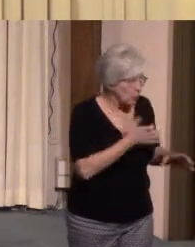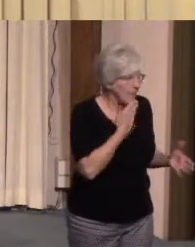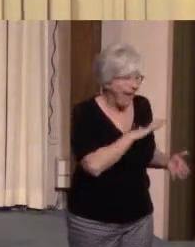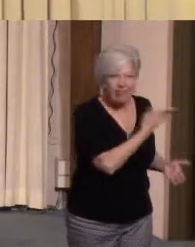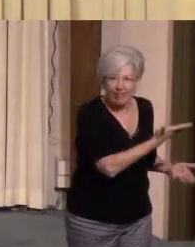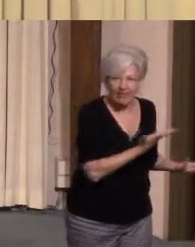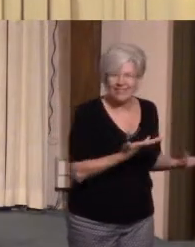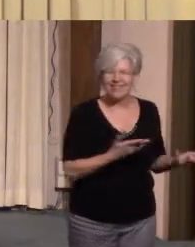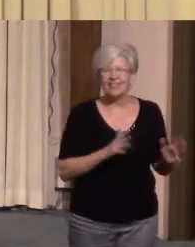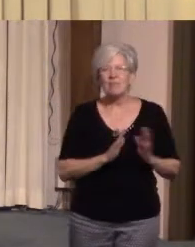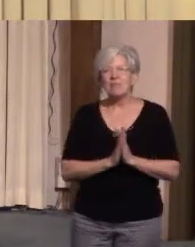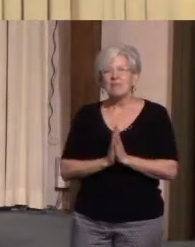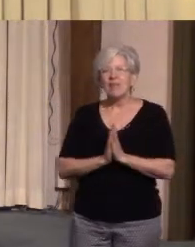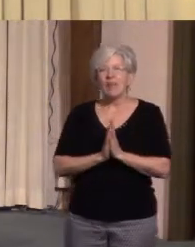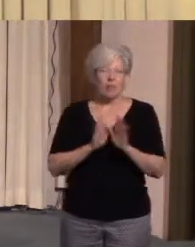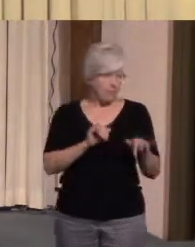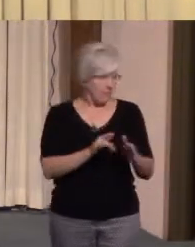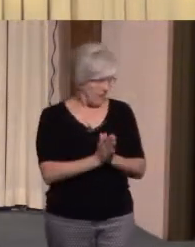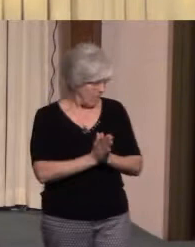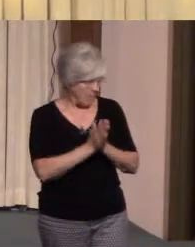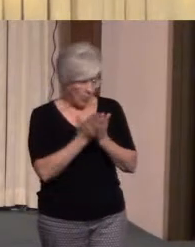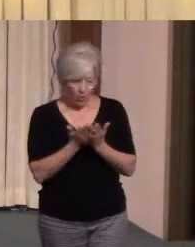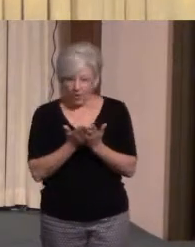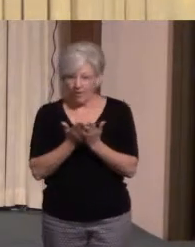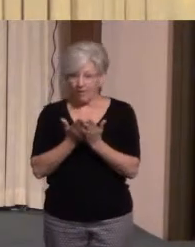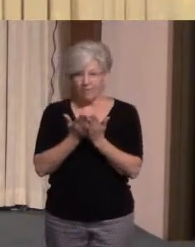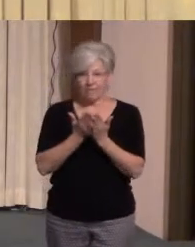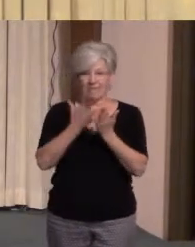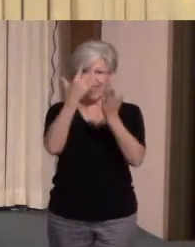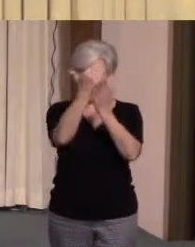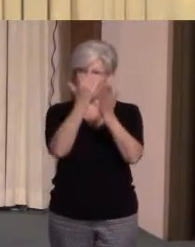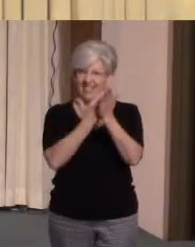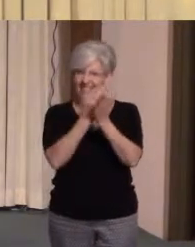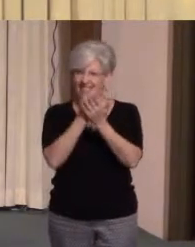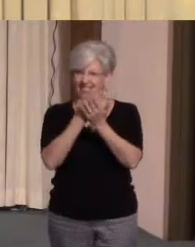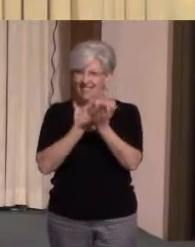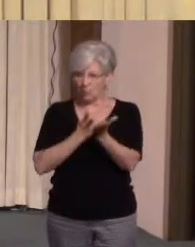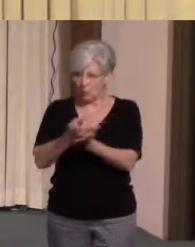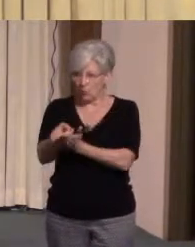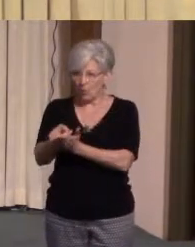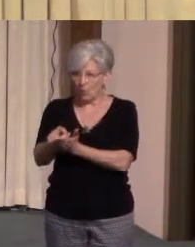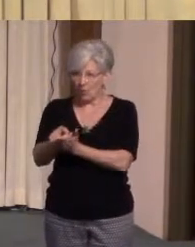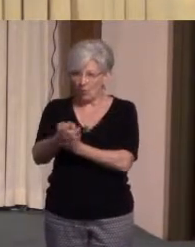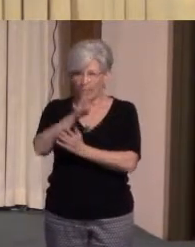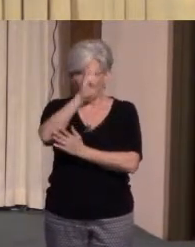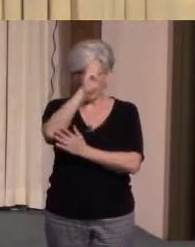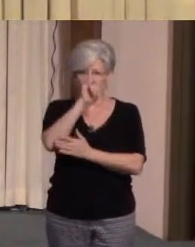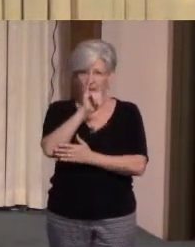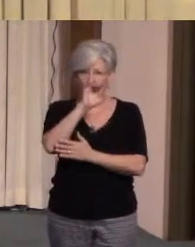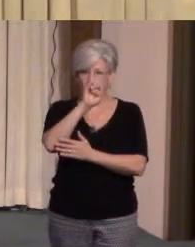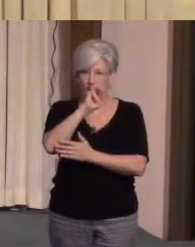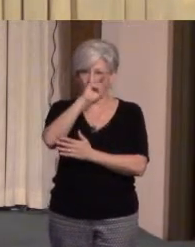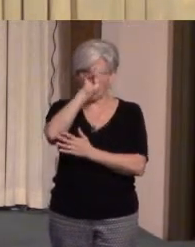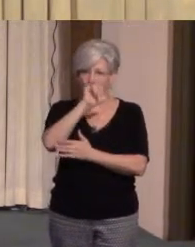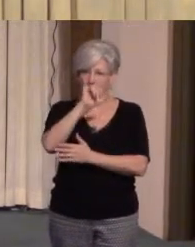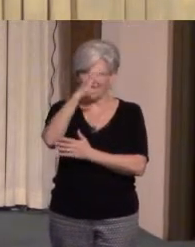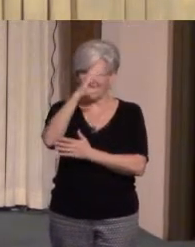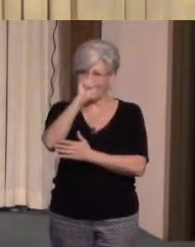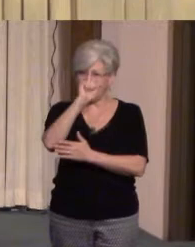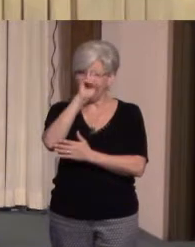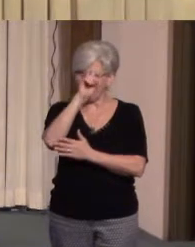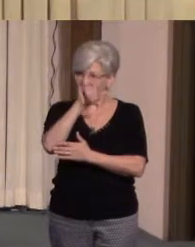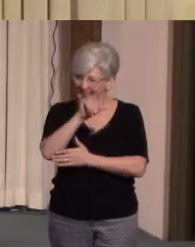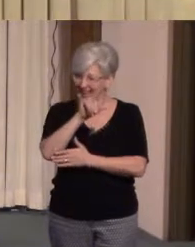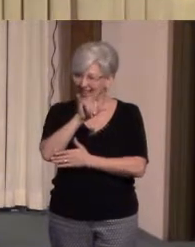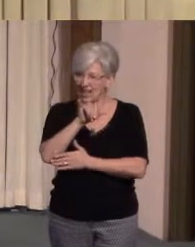And so in the second chapter of Lessons in Truth, which was really the first book ever published by